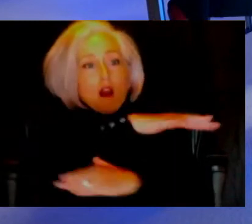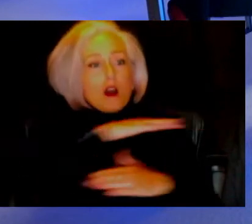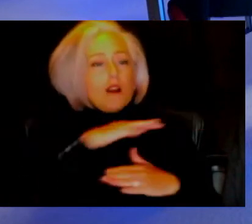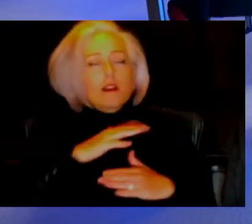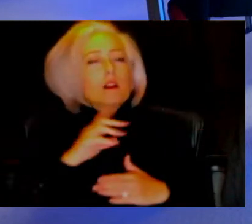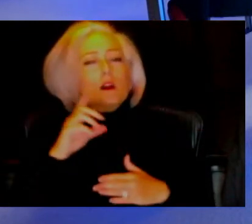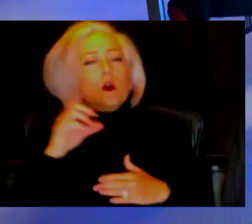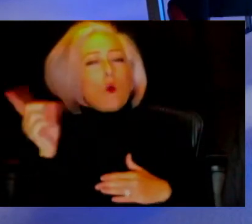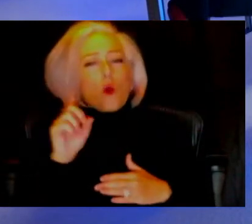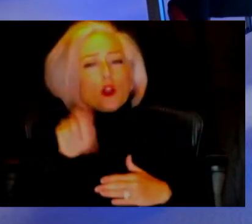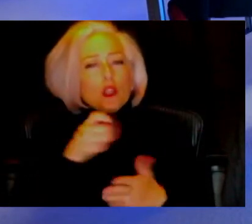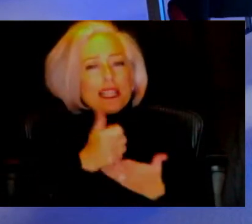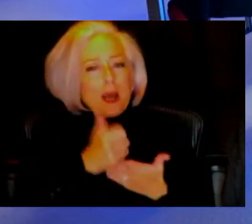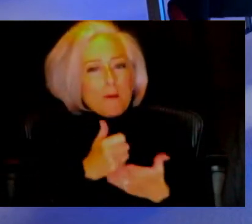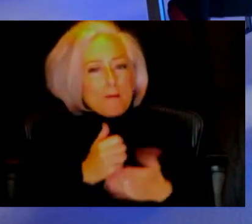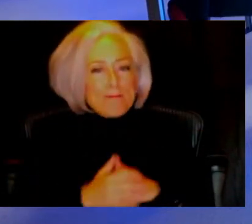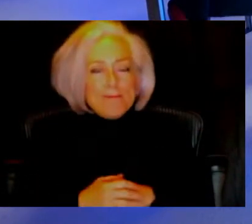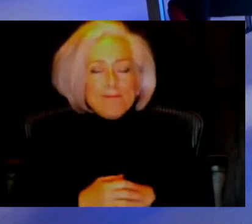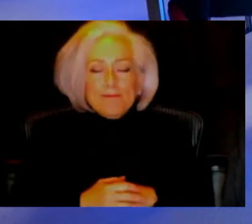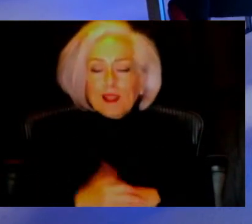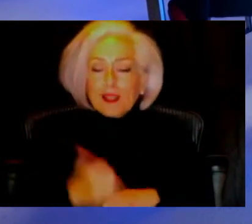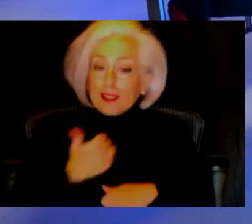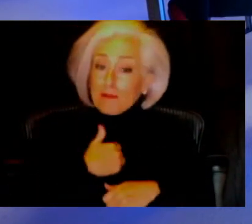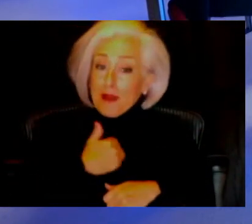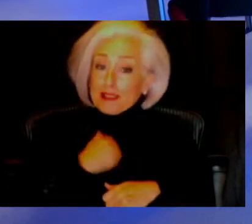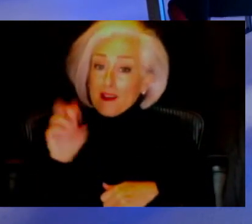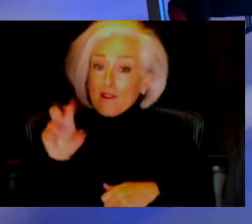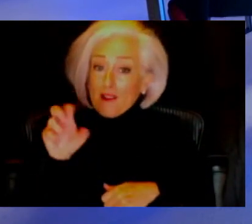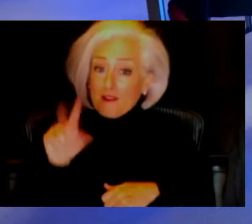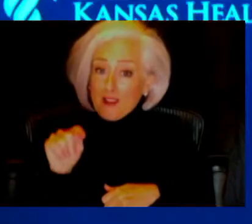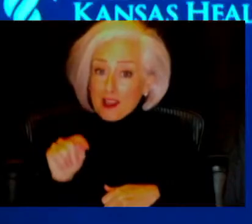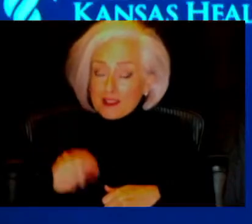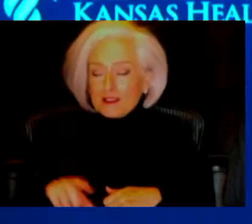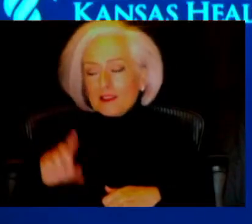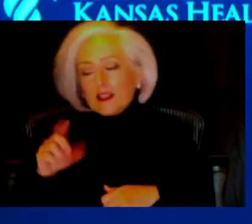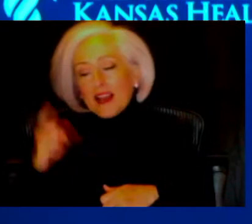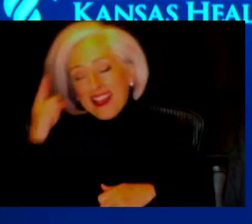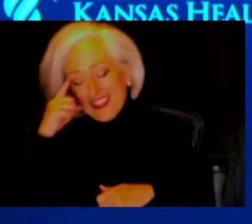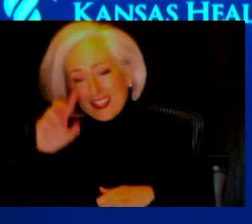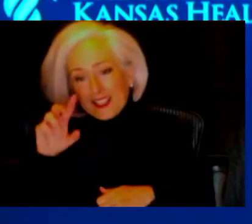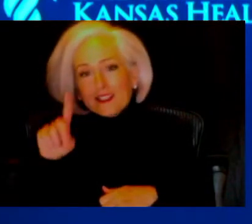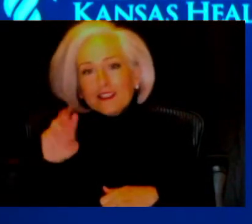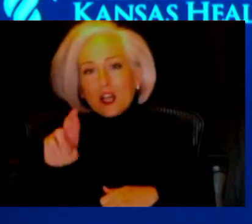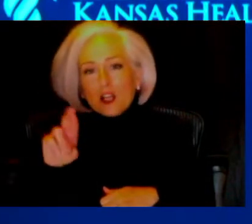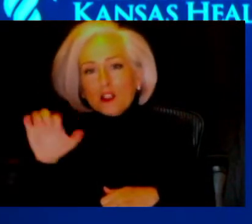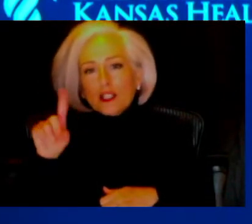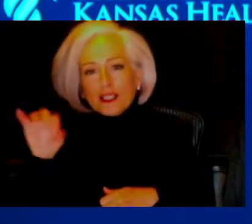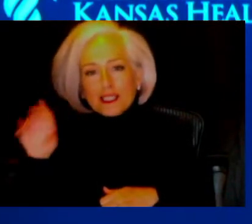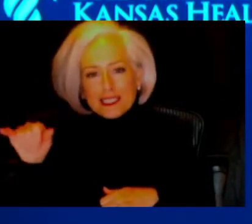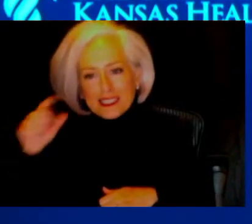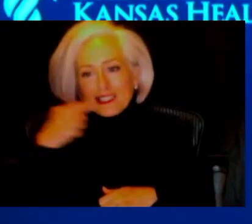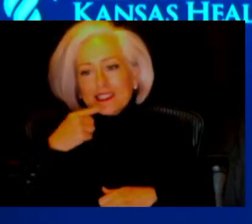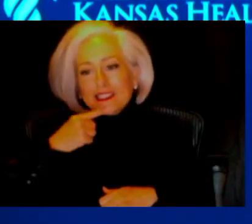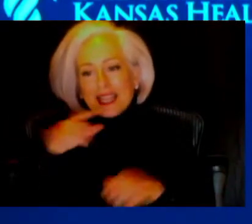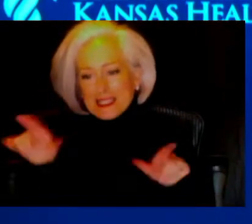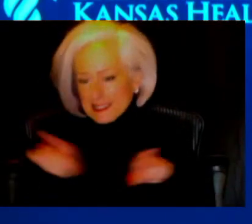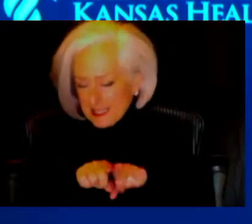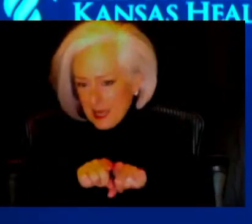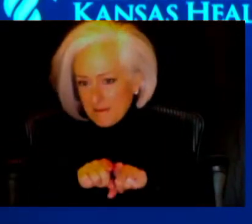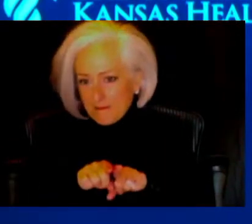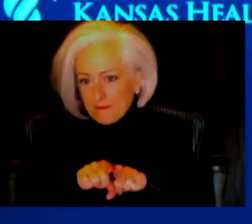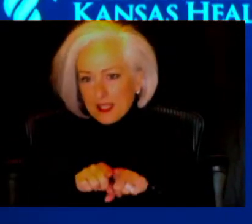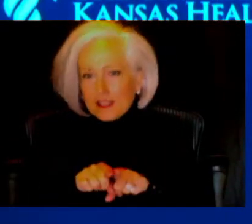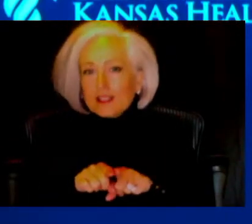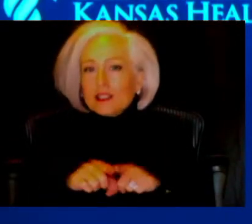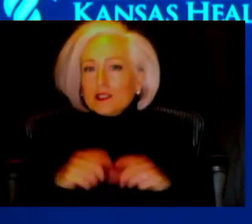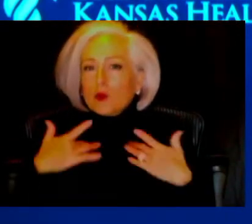I as a veteran, I think Dr. Ulinski would say the same thing. We're biased. But with my experiences, I think we